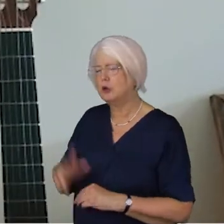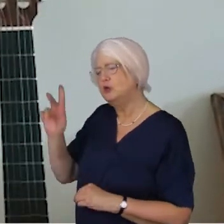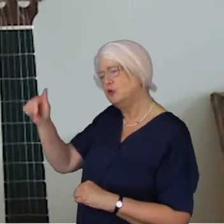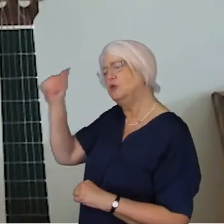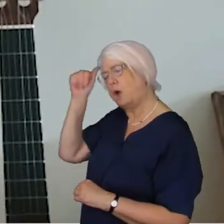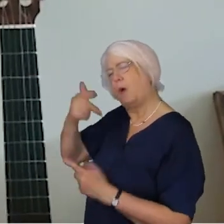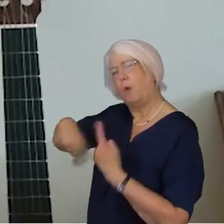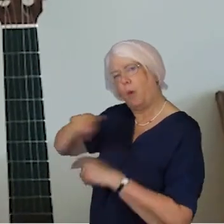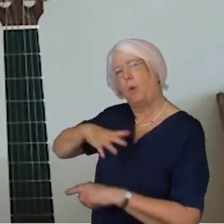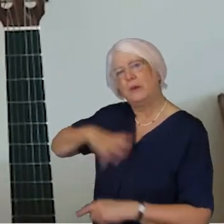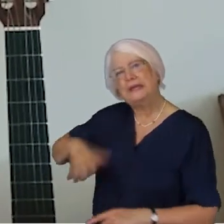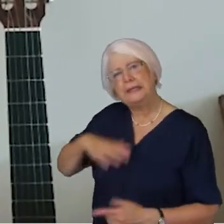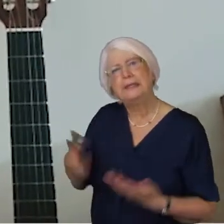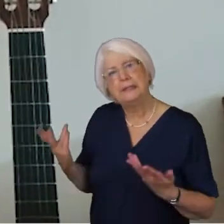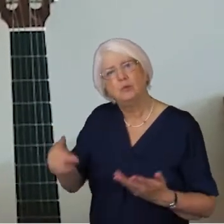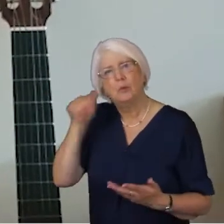needs.